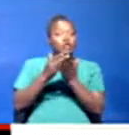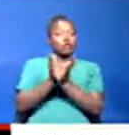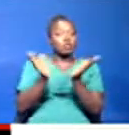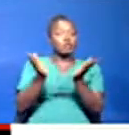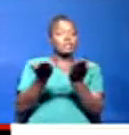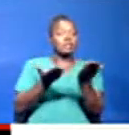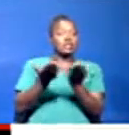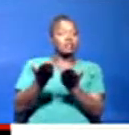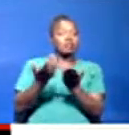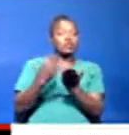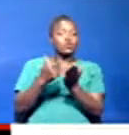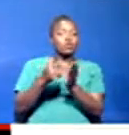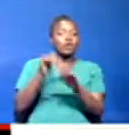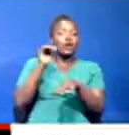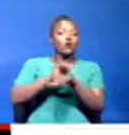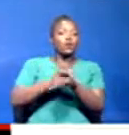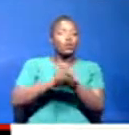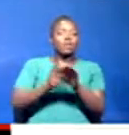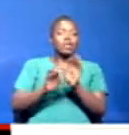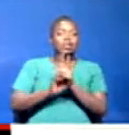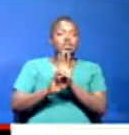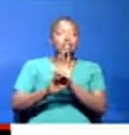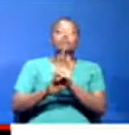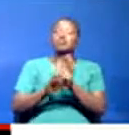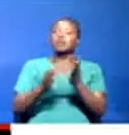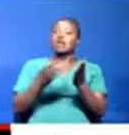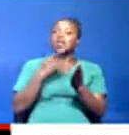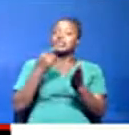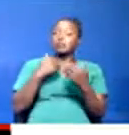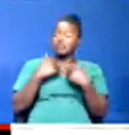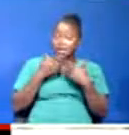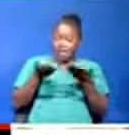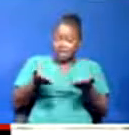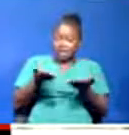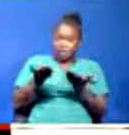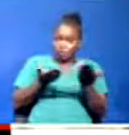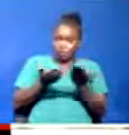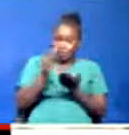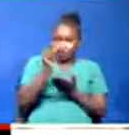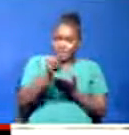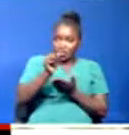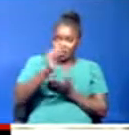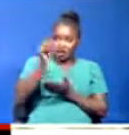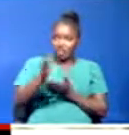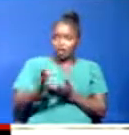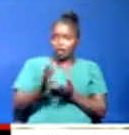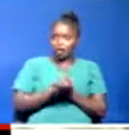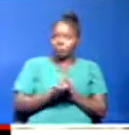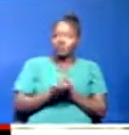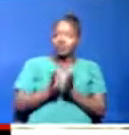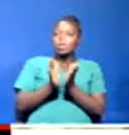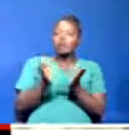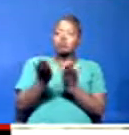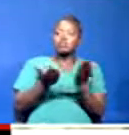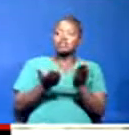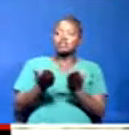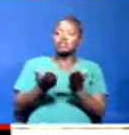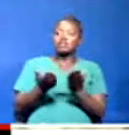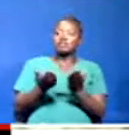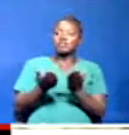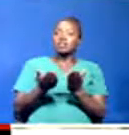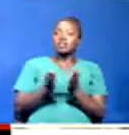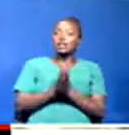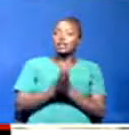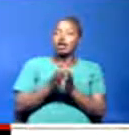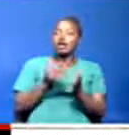set a good example and say, I'm there to serve each and every Kenyan. The Public Service Week had been convened under a